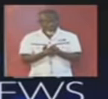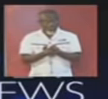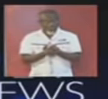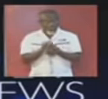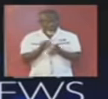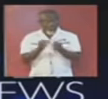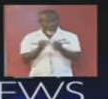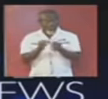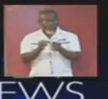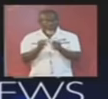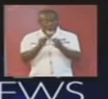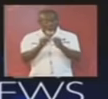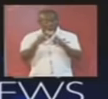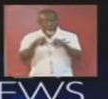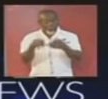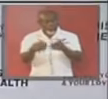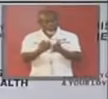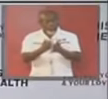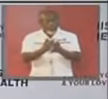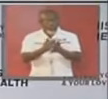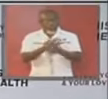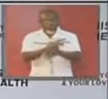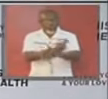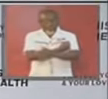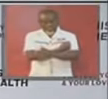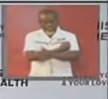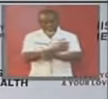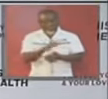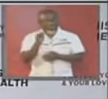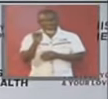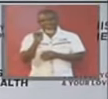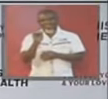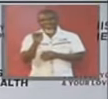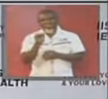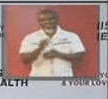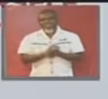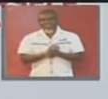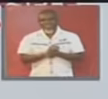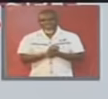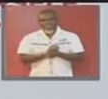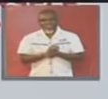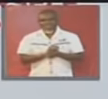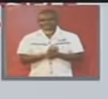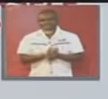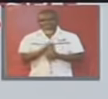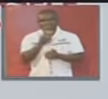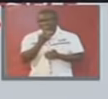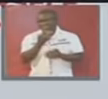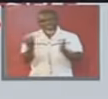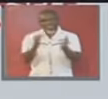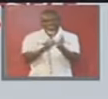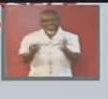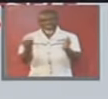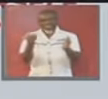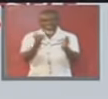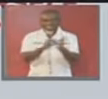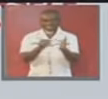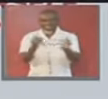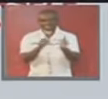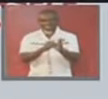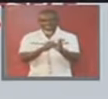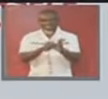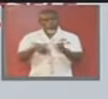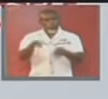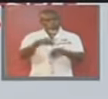All right. So prior, I have consistently said we have paid a down payment